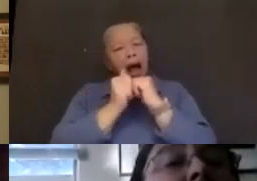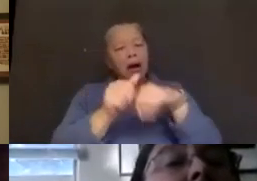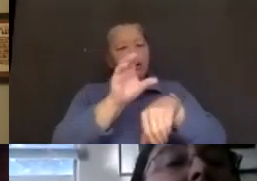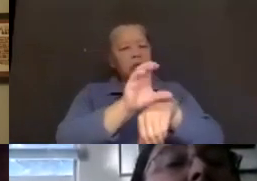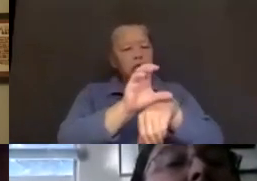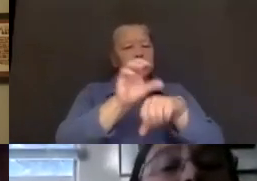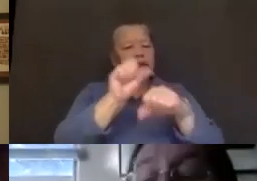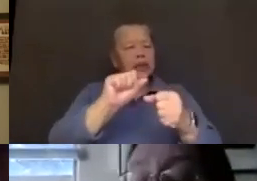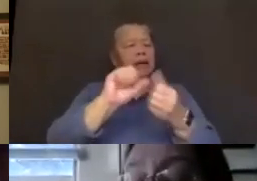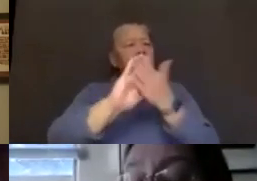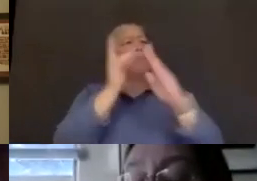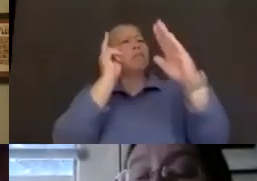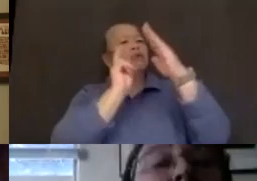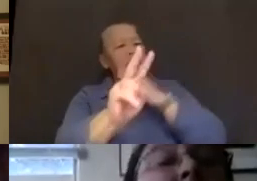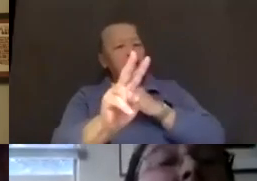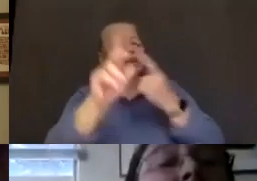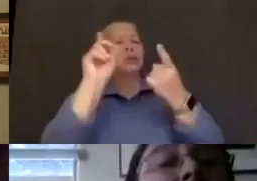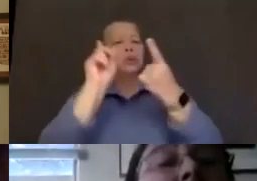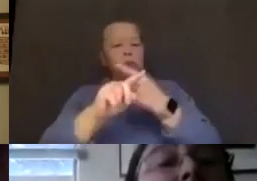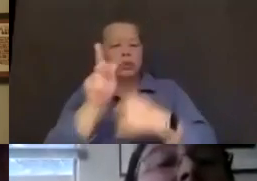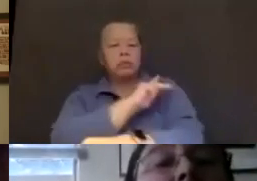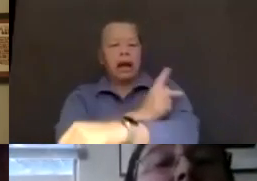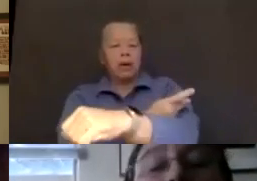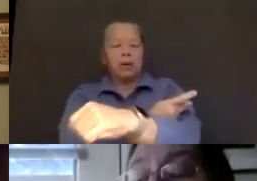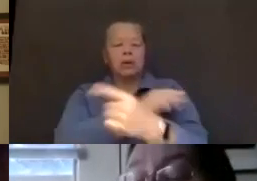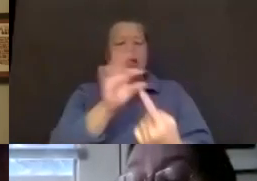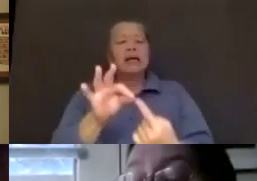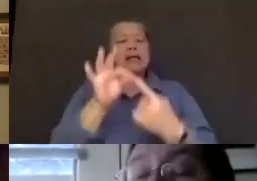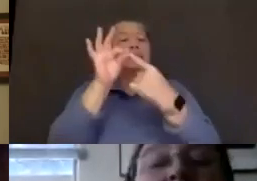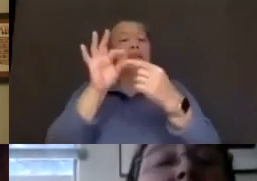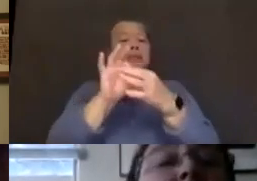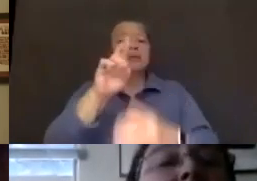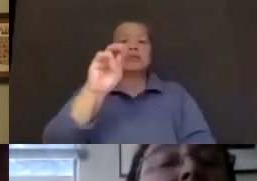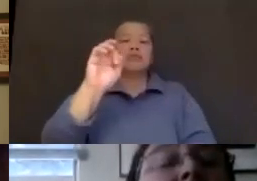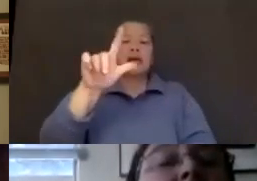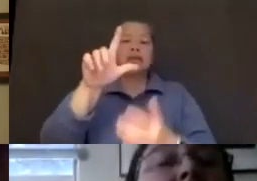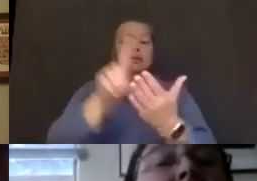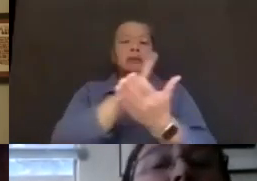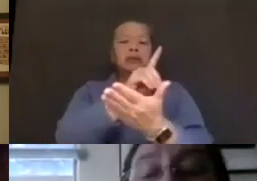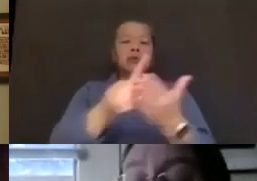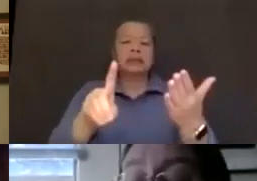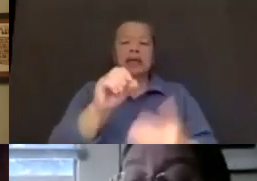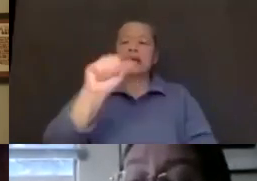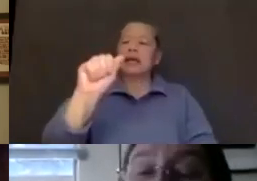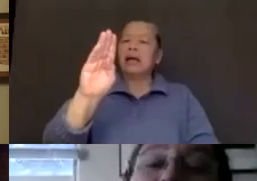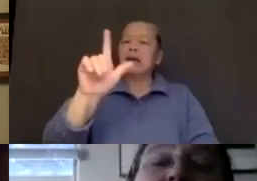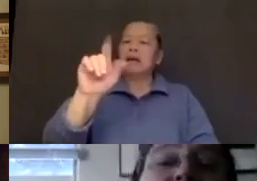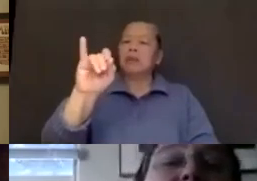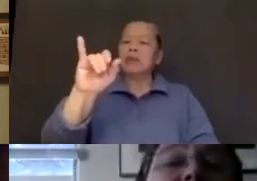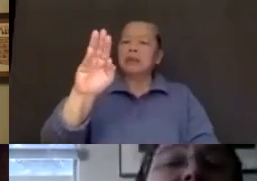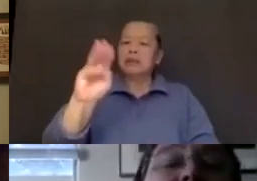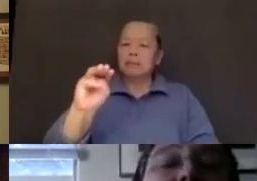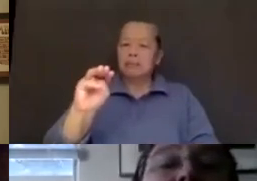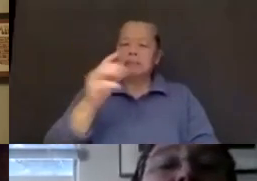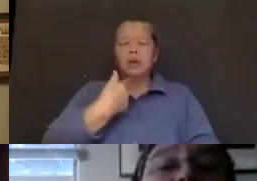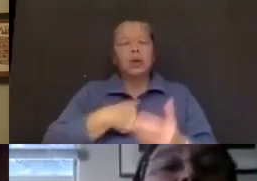be prophetic to power, especially around racial discrimination and ableism. We pray that you will open